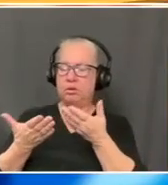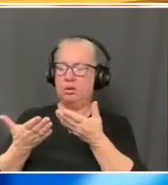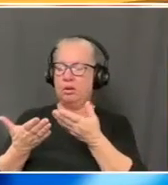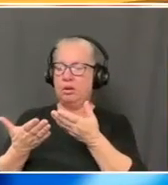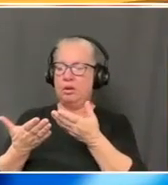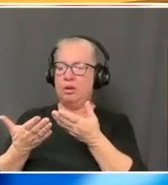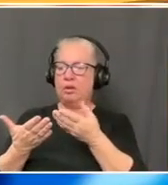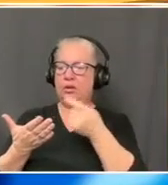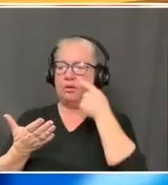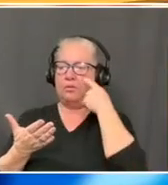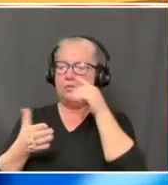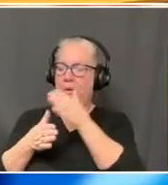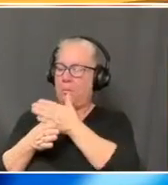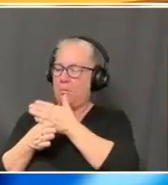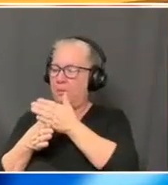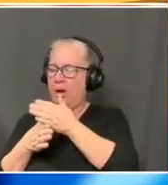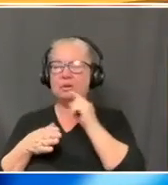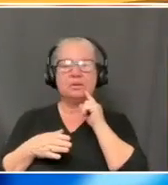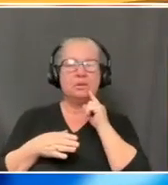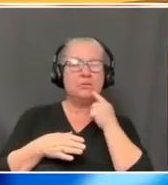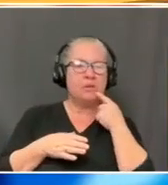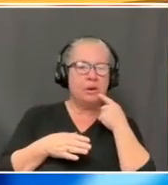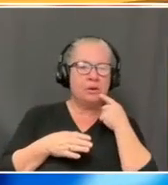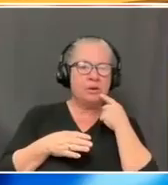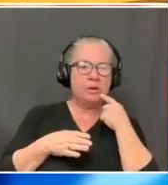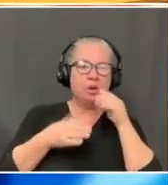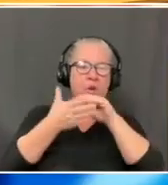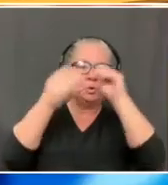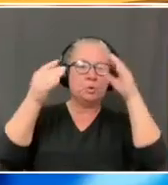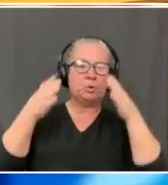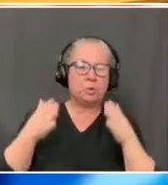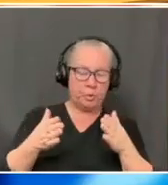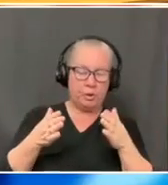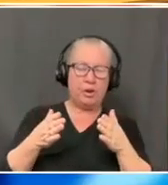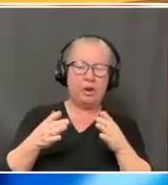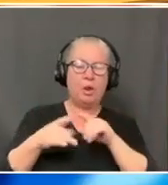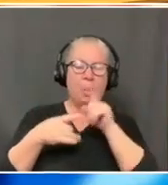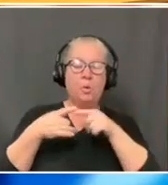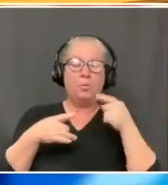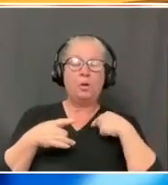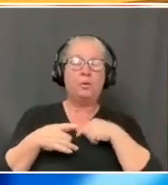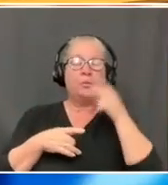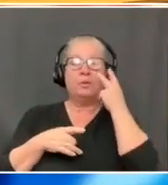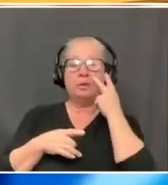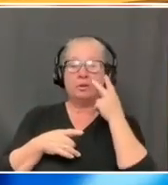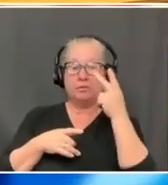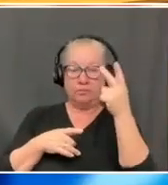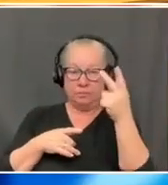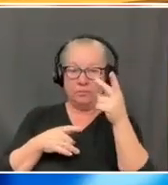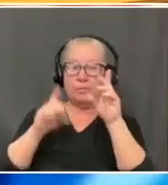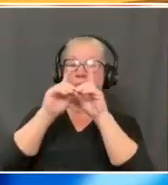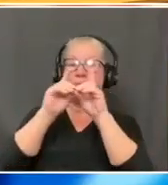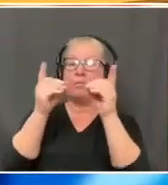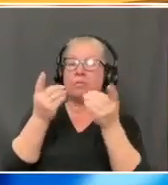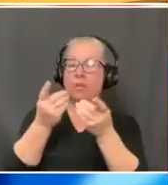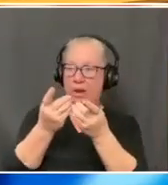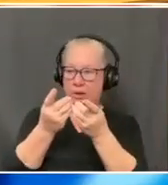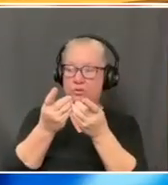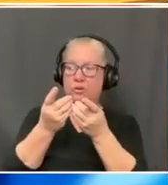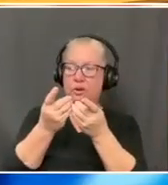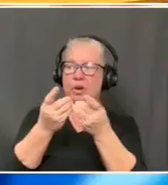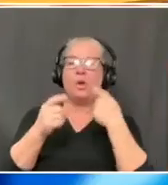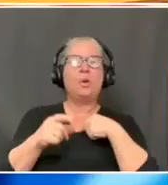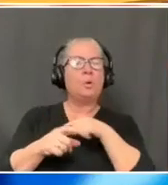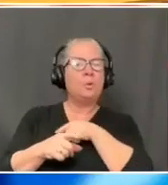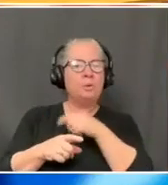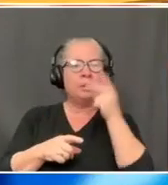severe student enrollment. When you look at the district's overall enrollment, we've seen a decline. When